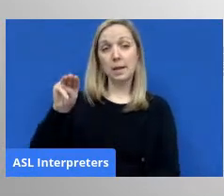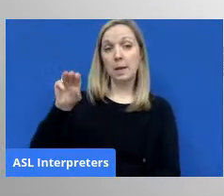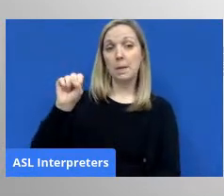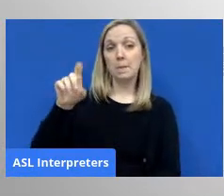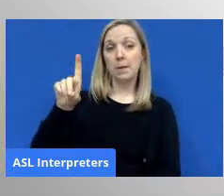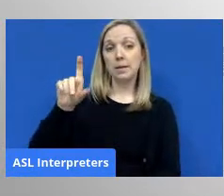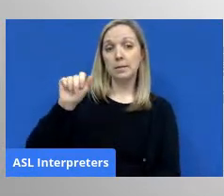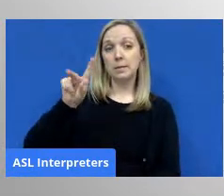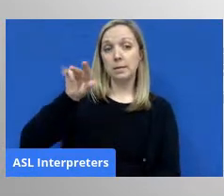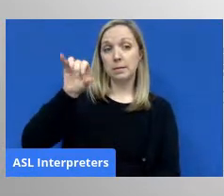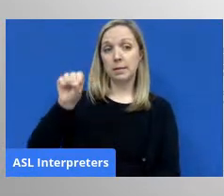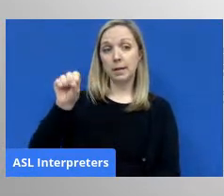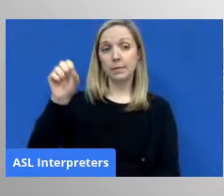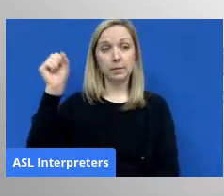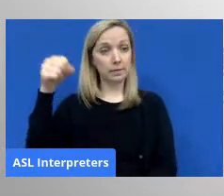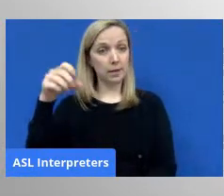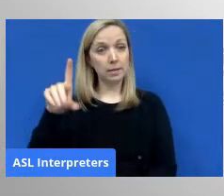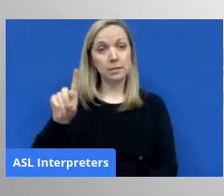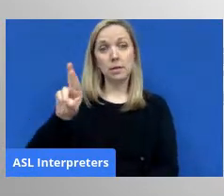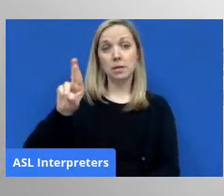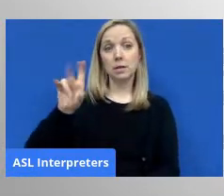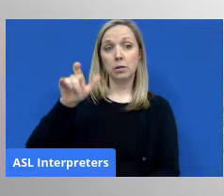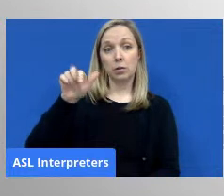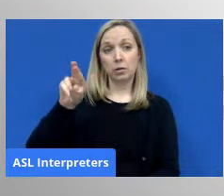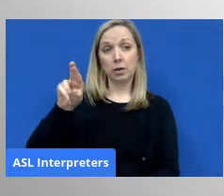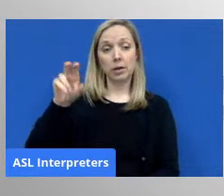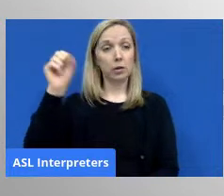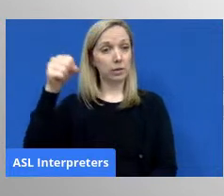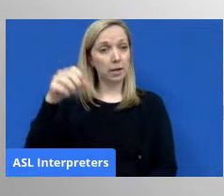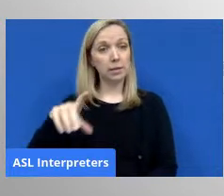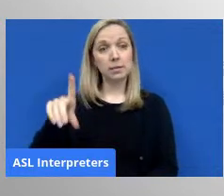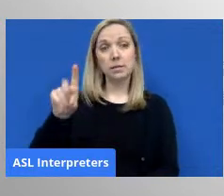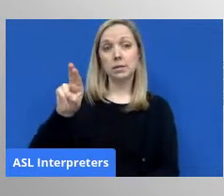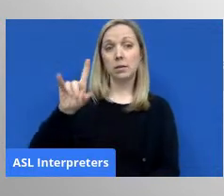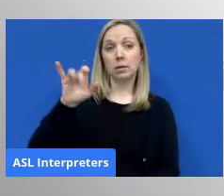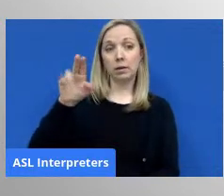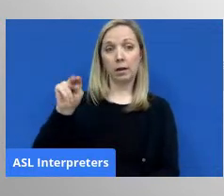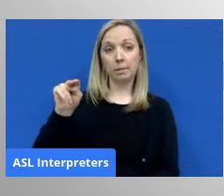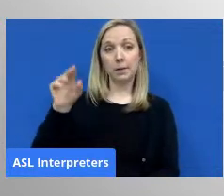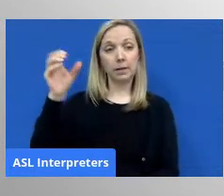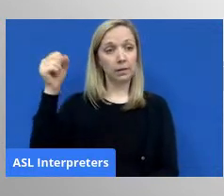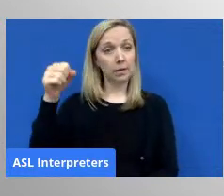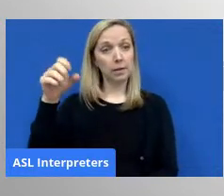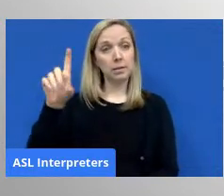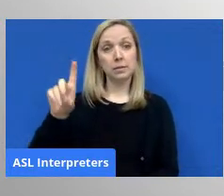Dr. Yeager, Yes. Dr. Dykeman, Yes. Dr.